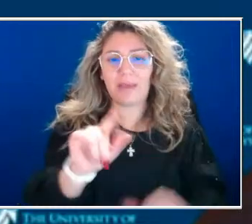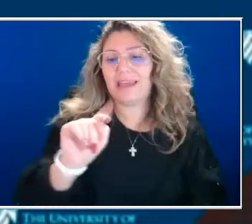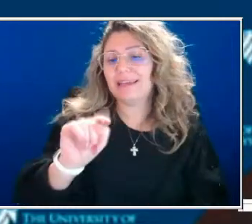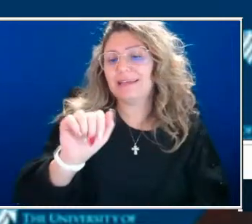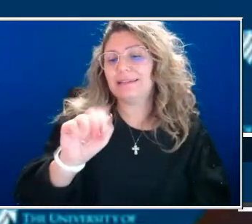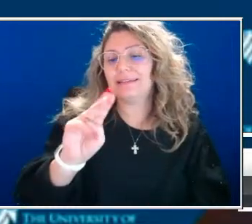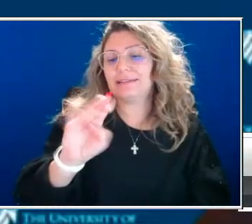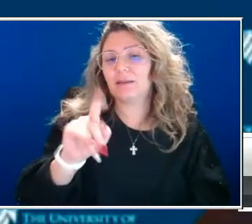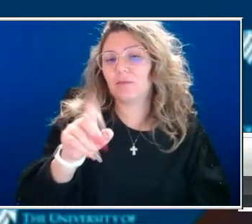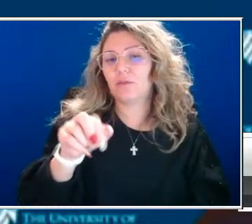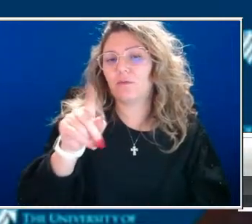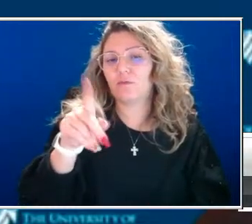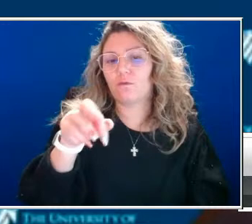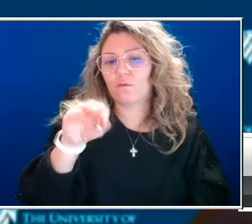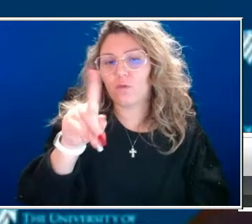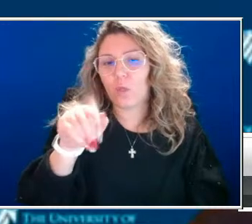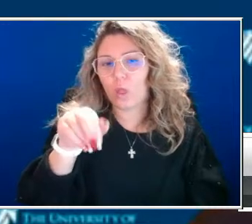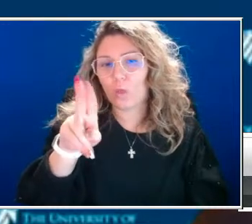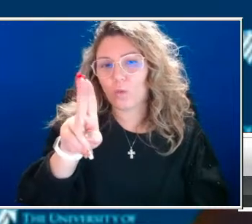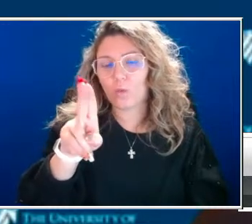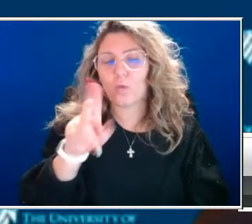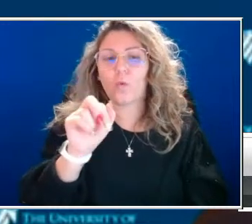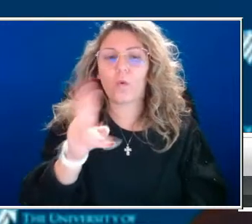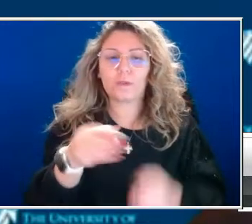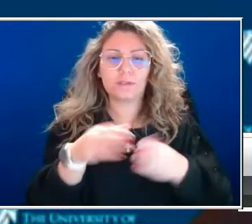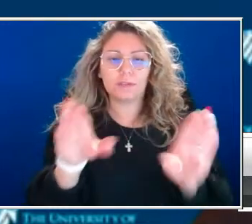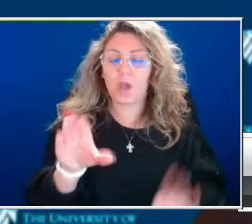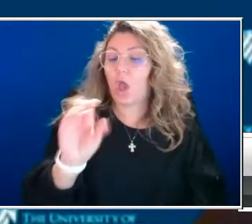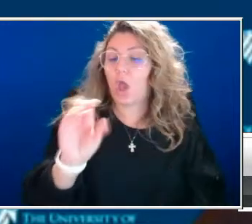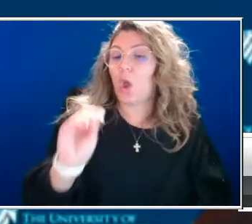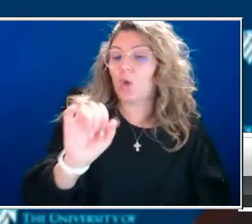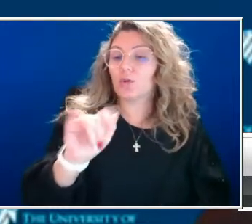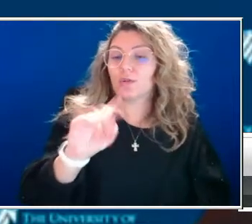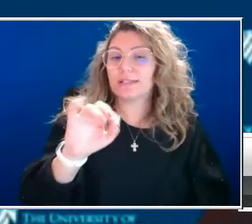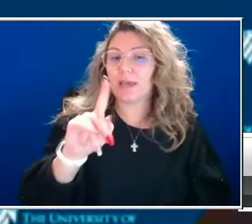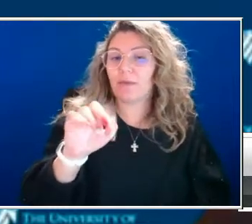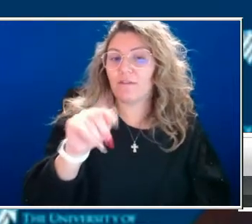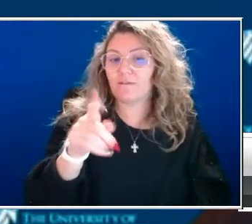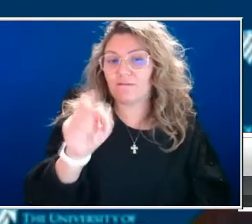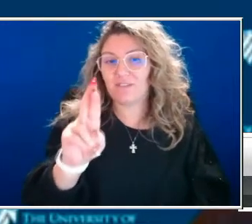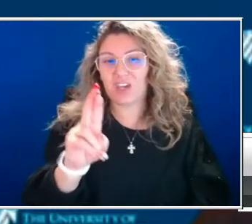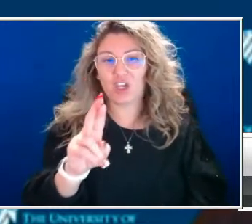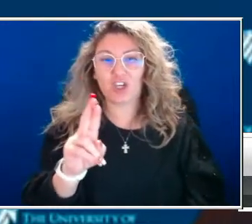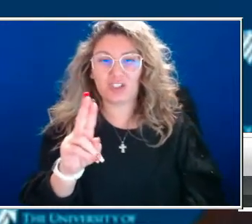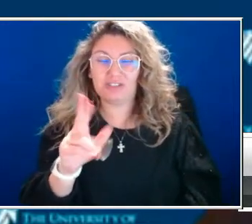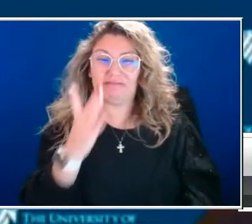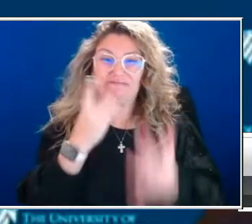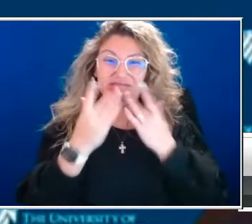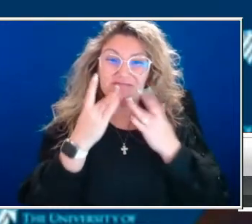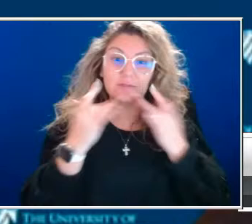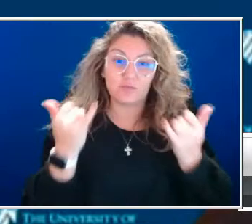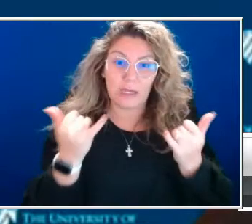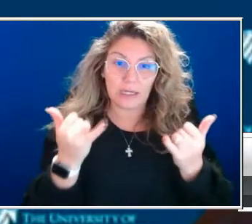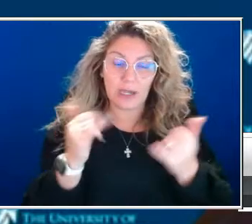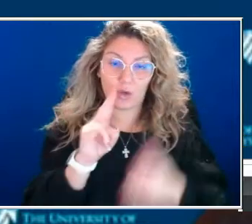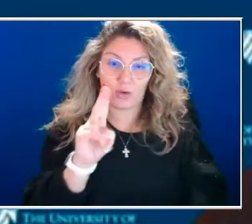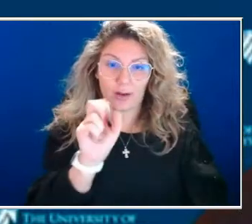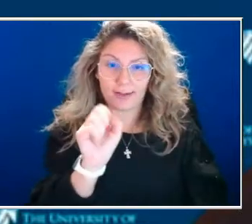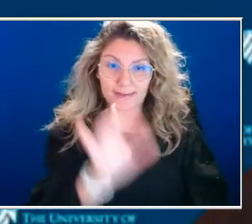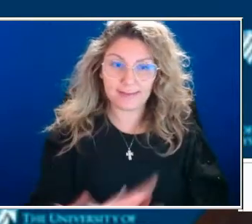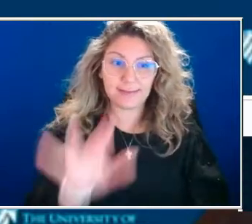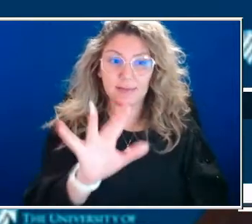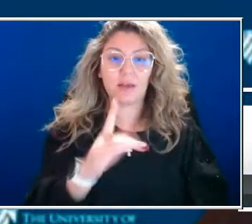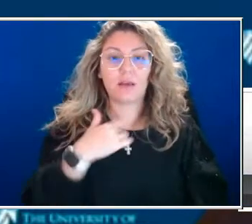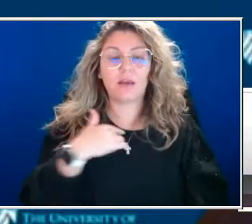or Tamiflu, or the generic is called oseltamivir. There is a shortage of that going on in the United States right now. I was able